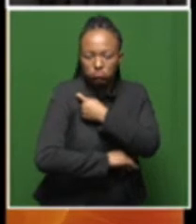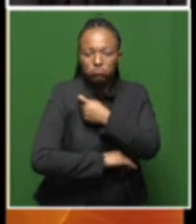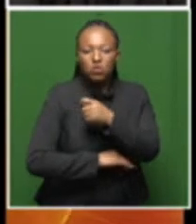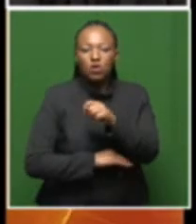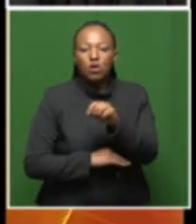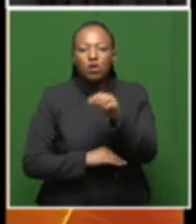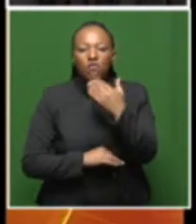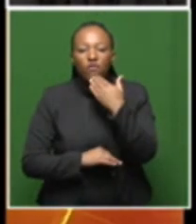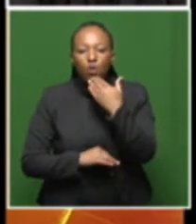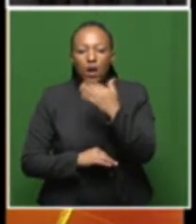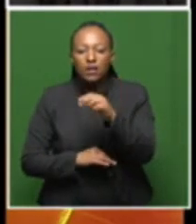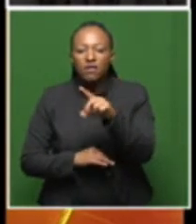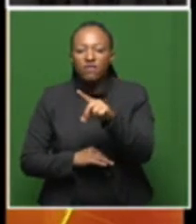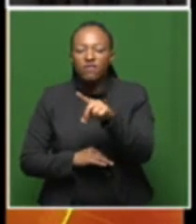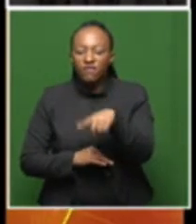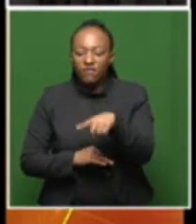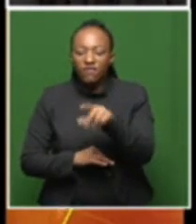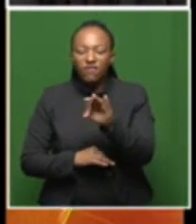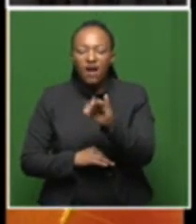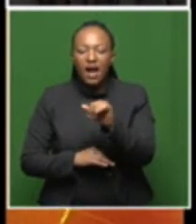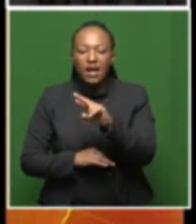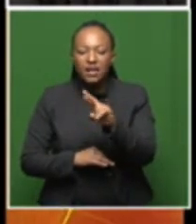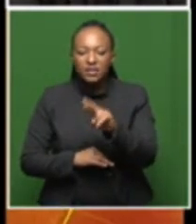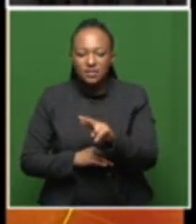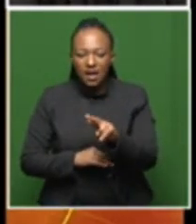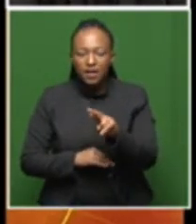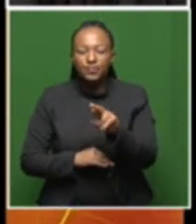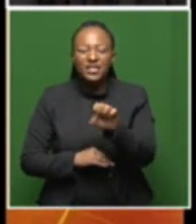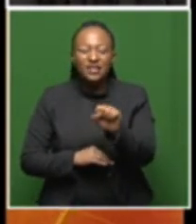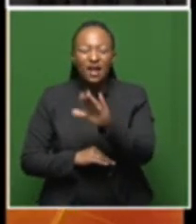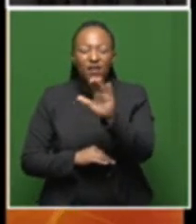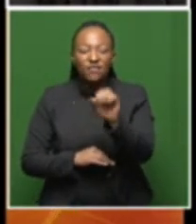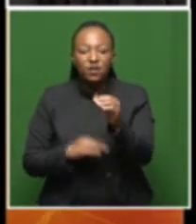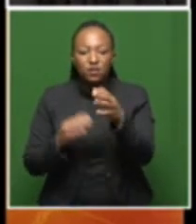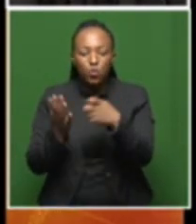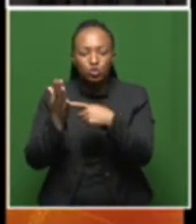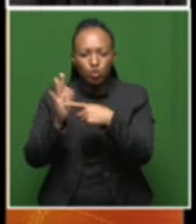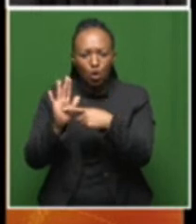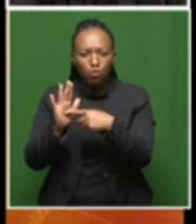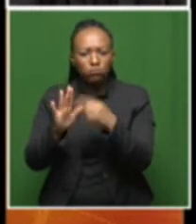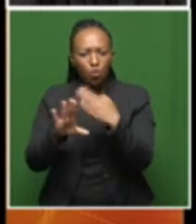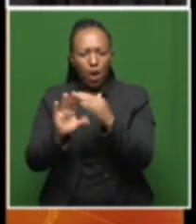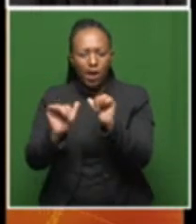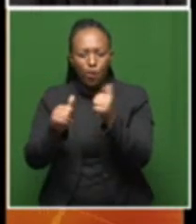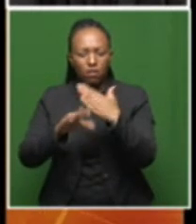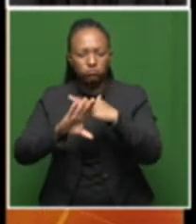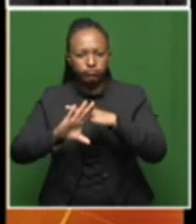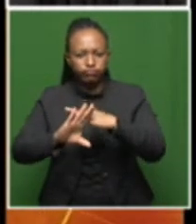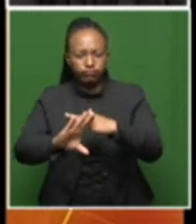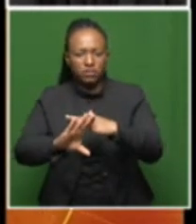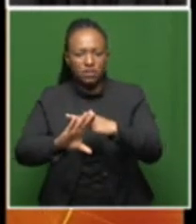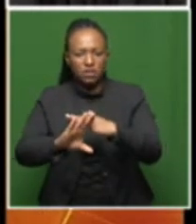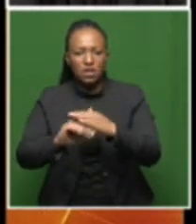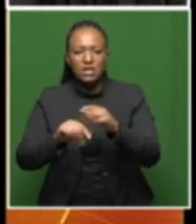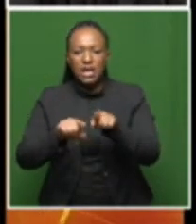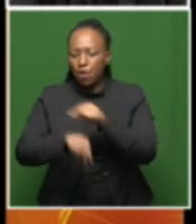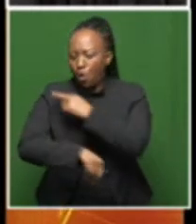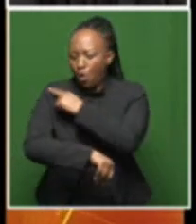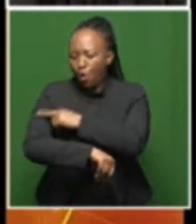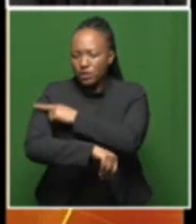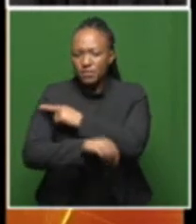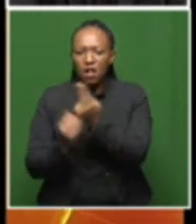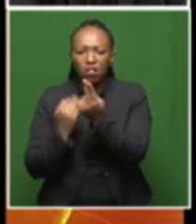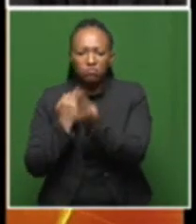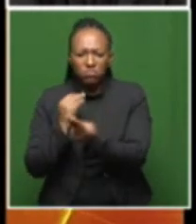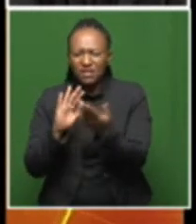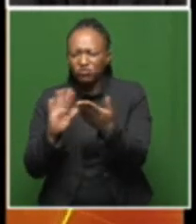what's being rolled out in South Africa, will show a very high effectiveness against hospitalization and